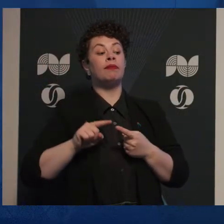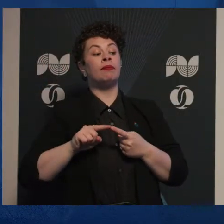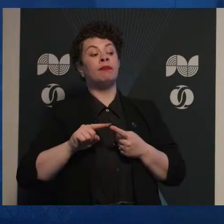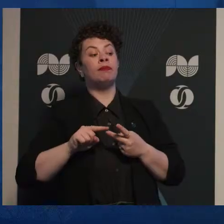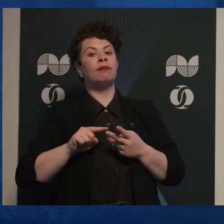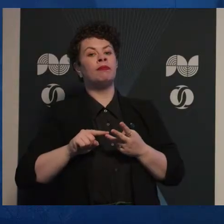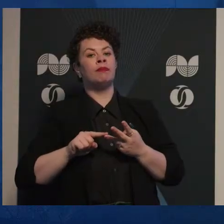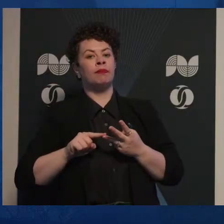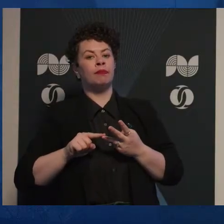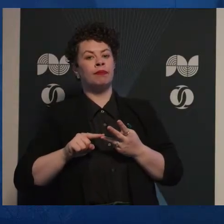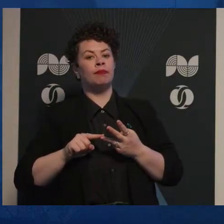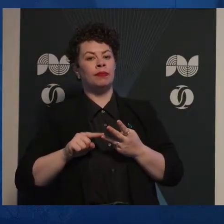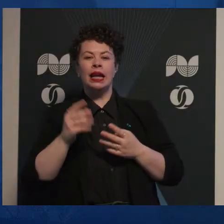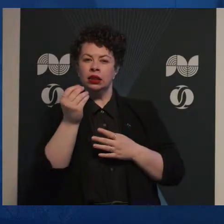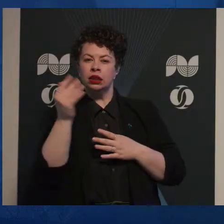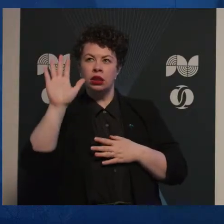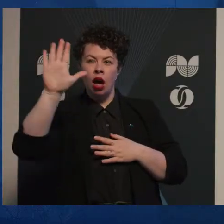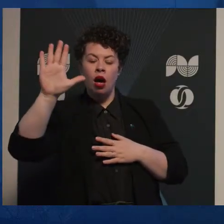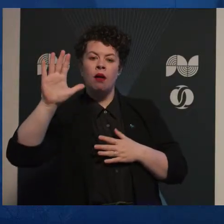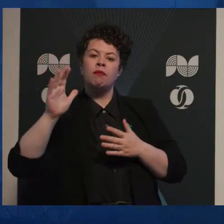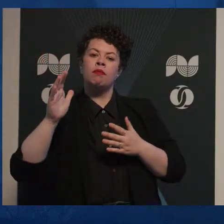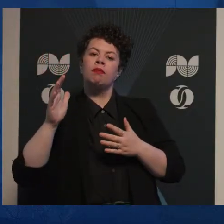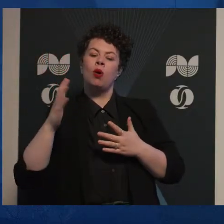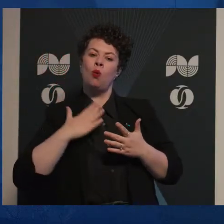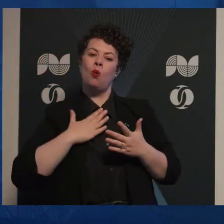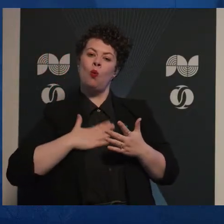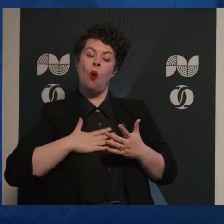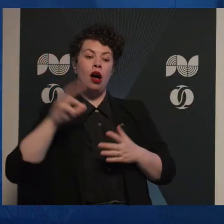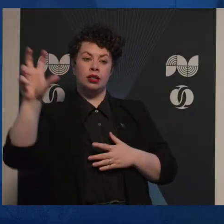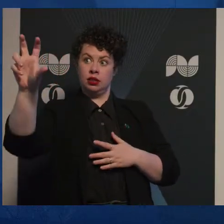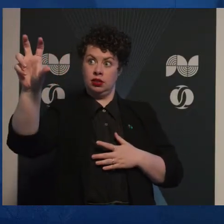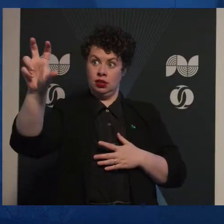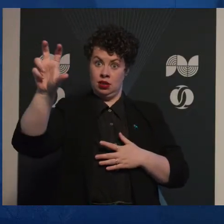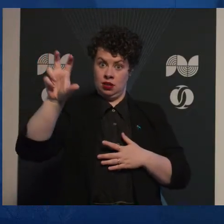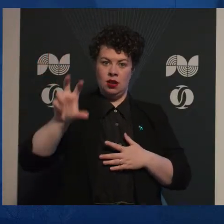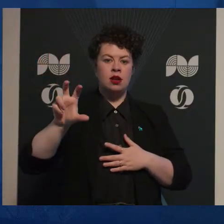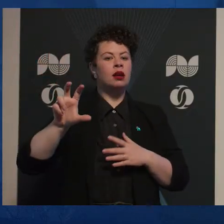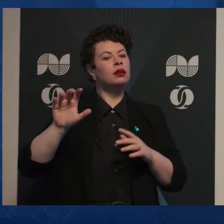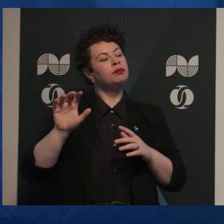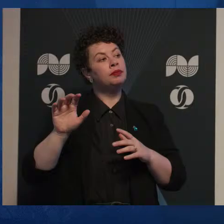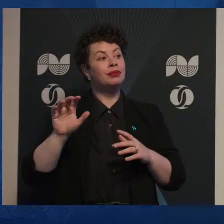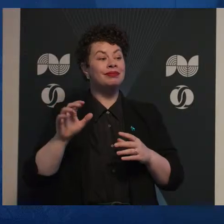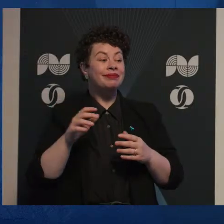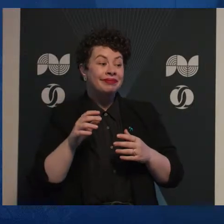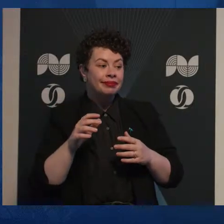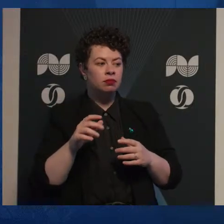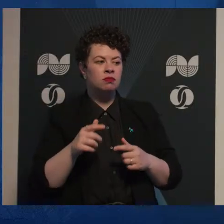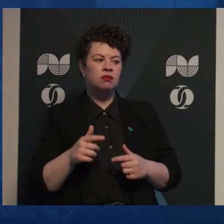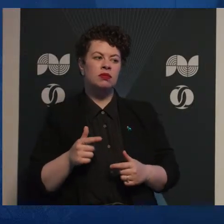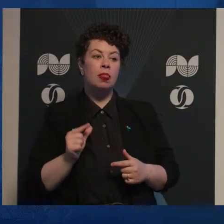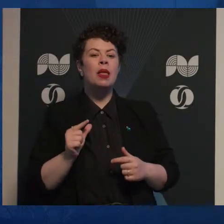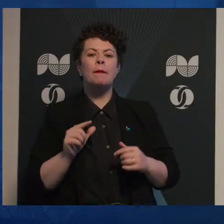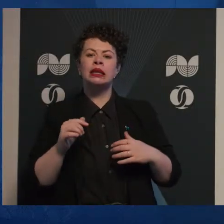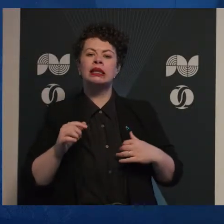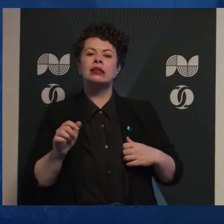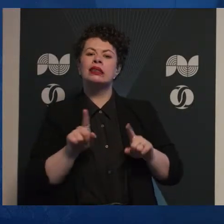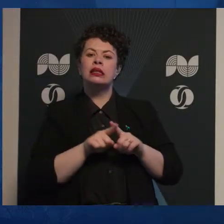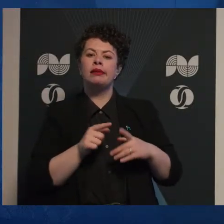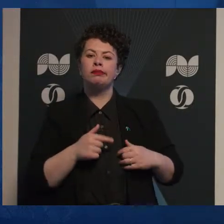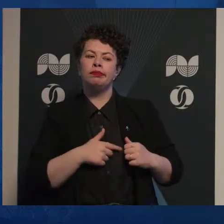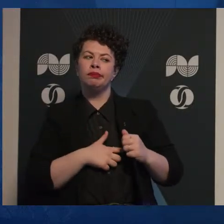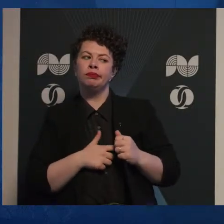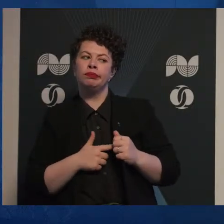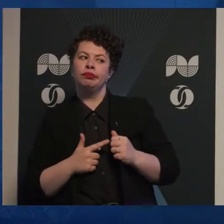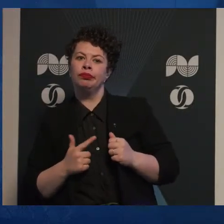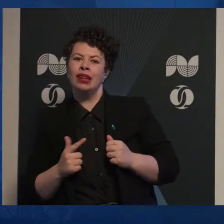are seeking to use economic investments and tools as a weapon. We've seen this most evidently with the abuse of